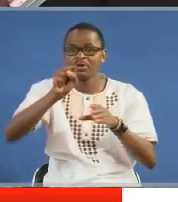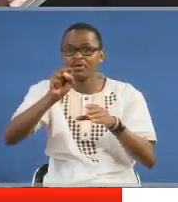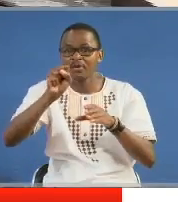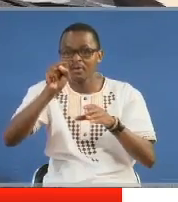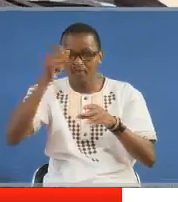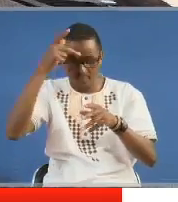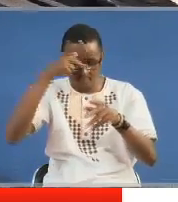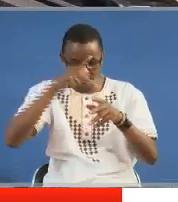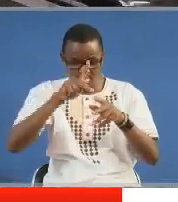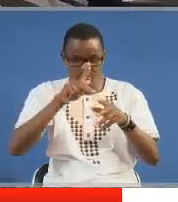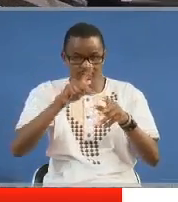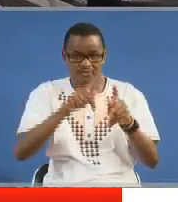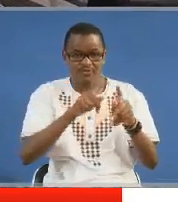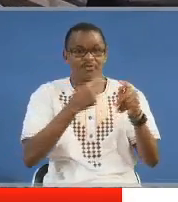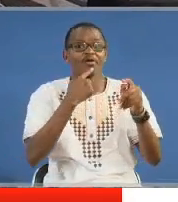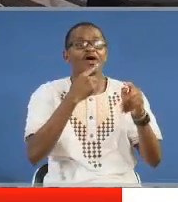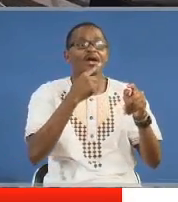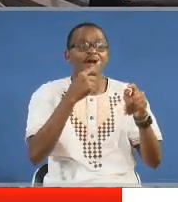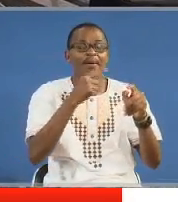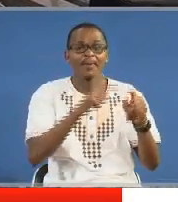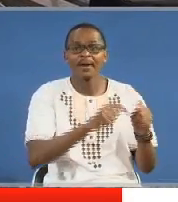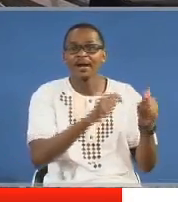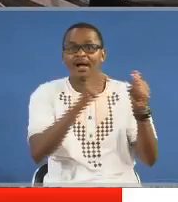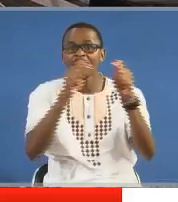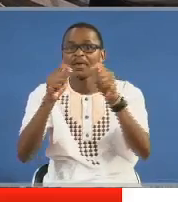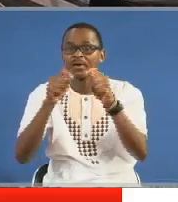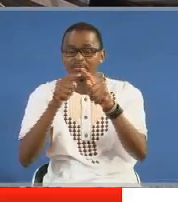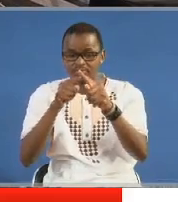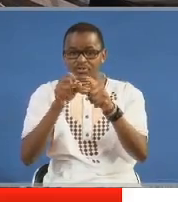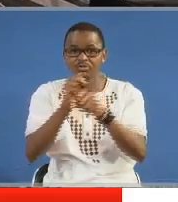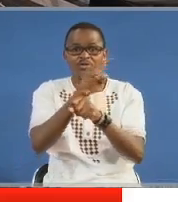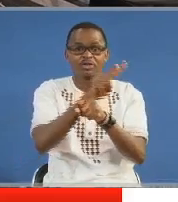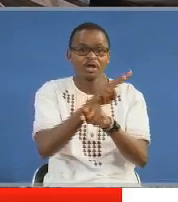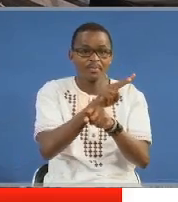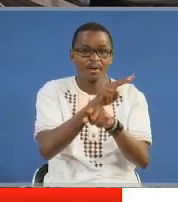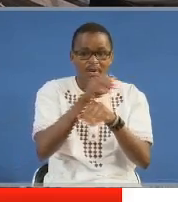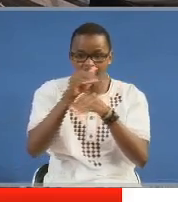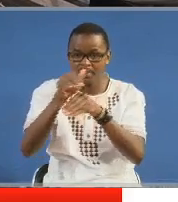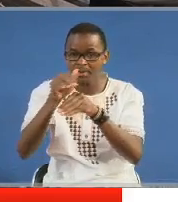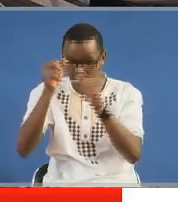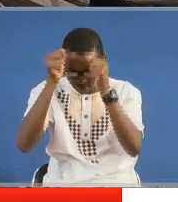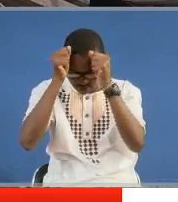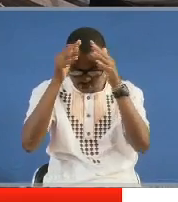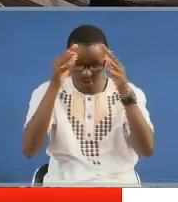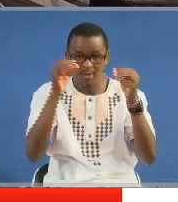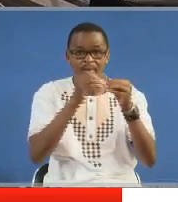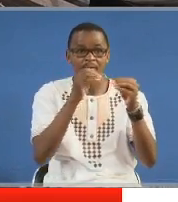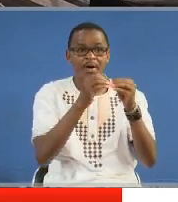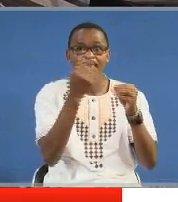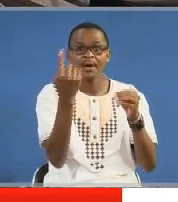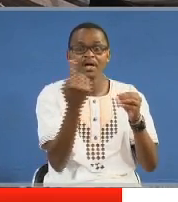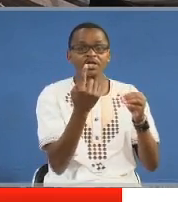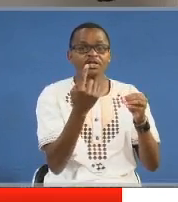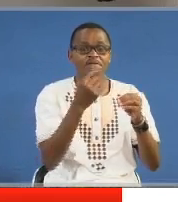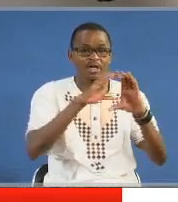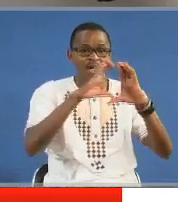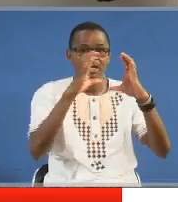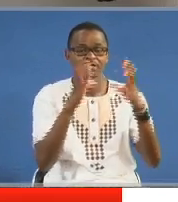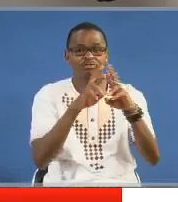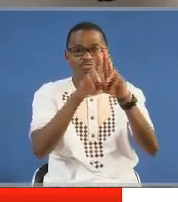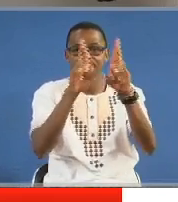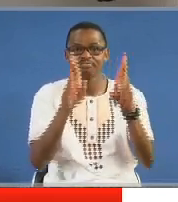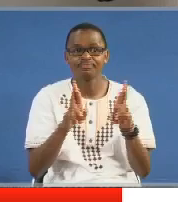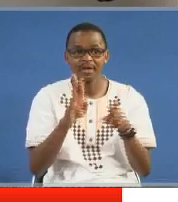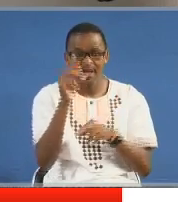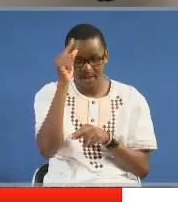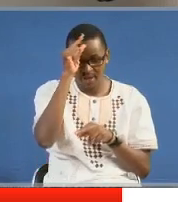of 100% transition to secondary school, appending the guidelines on student number per classroom.